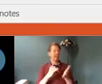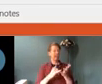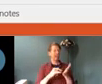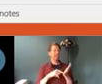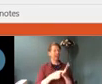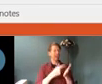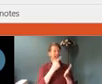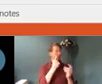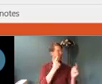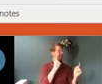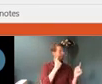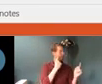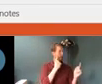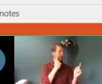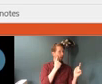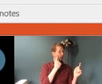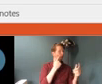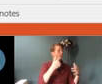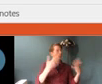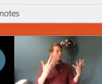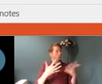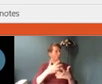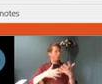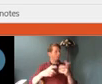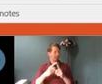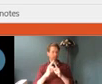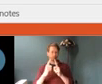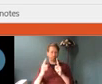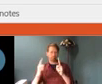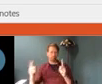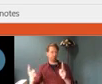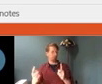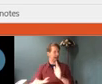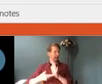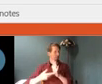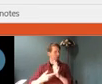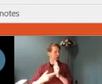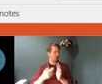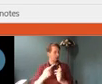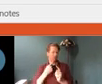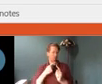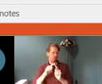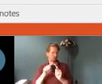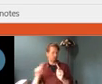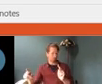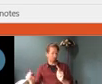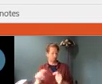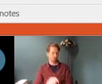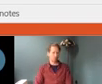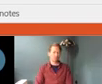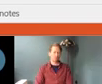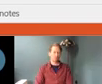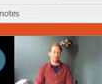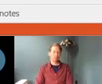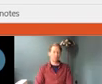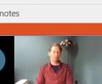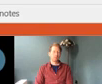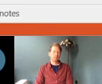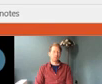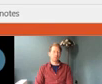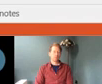very simple or could be quite complex, or even more complex than any of these examples. So just to show